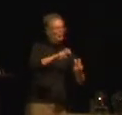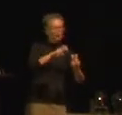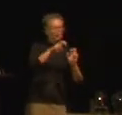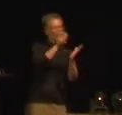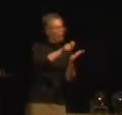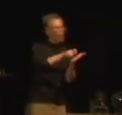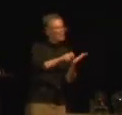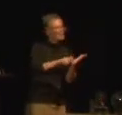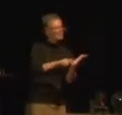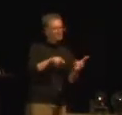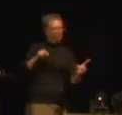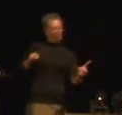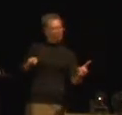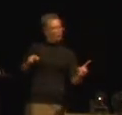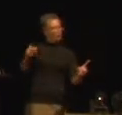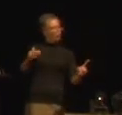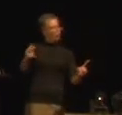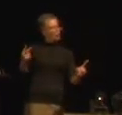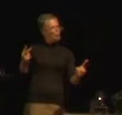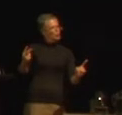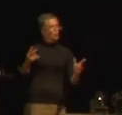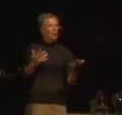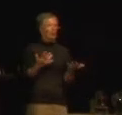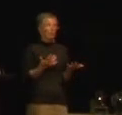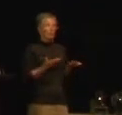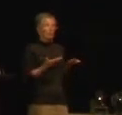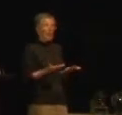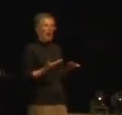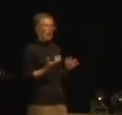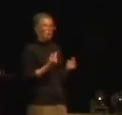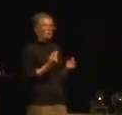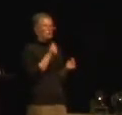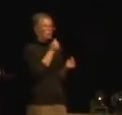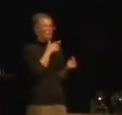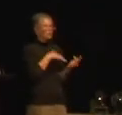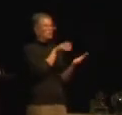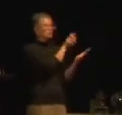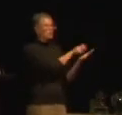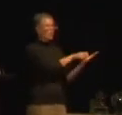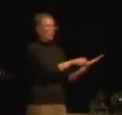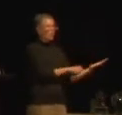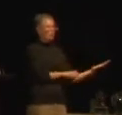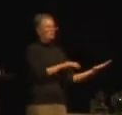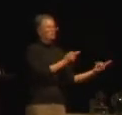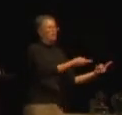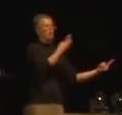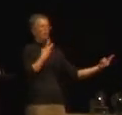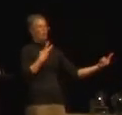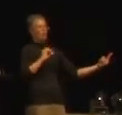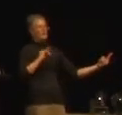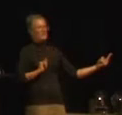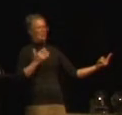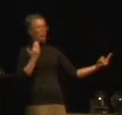today's historians to be able to write about in the 1990s without access to born digital records, whether those are Word documents, emails, or